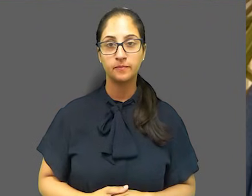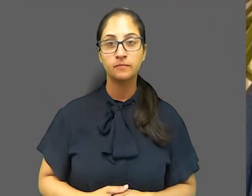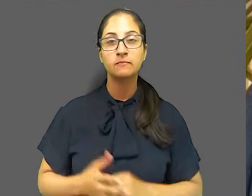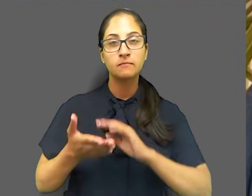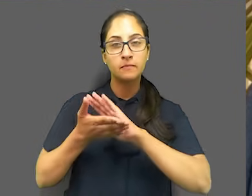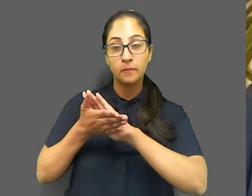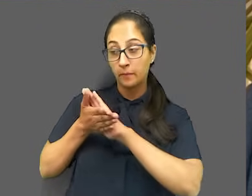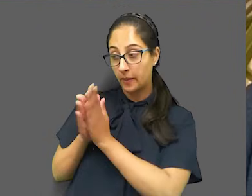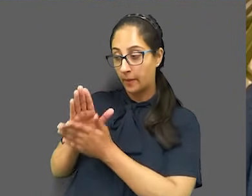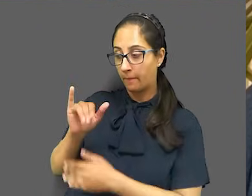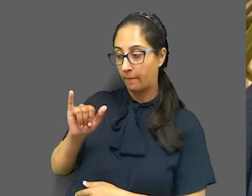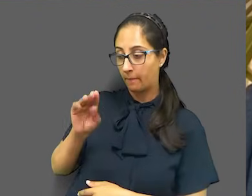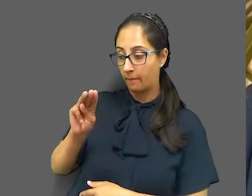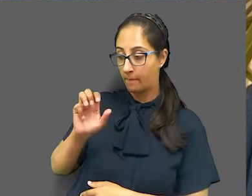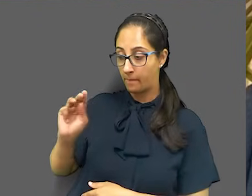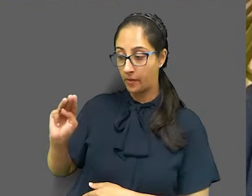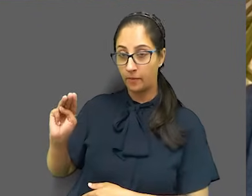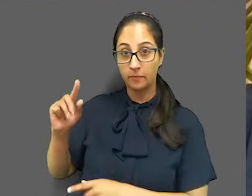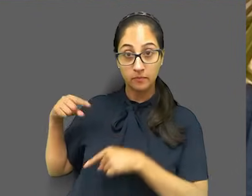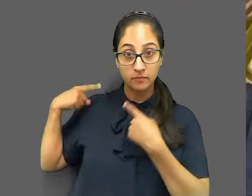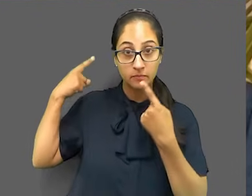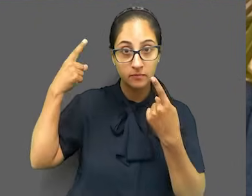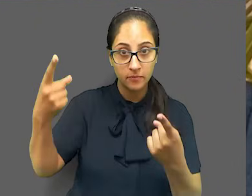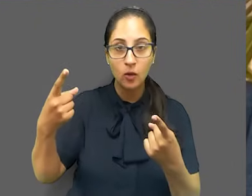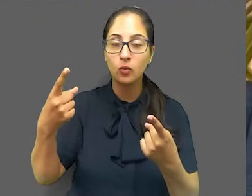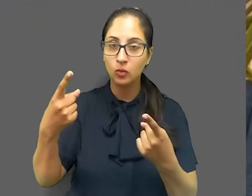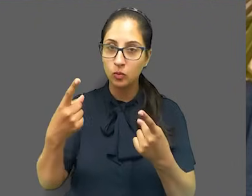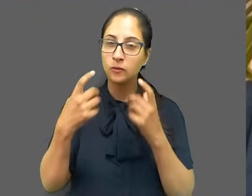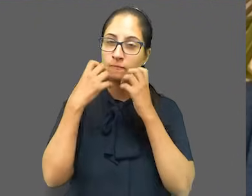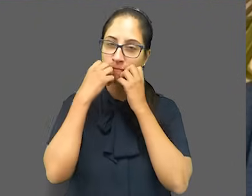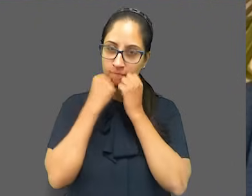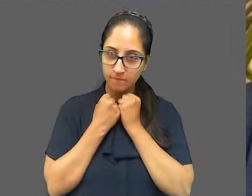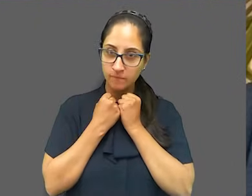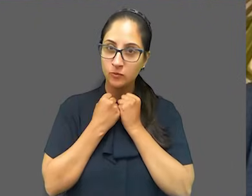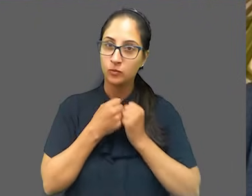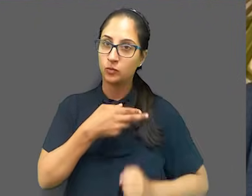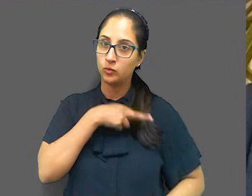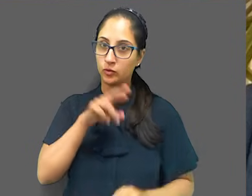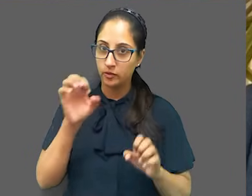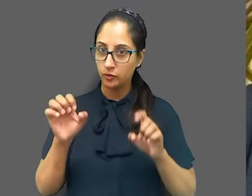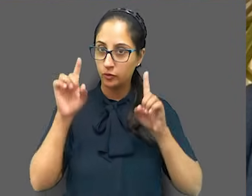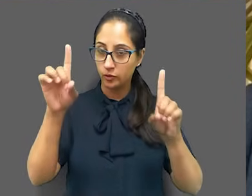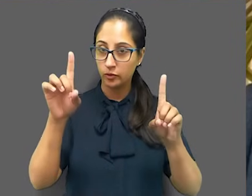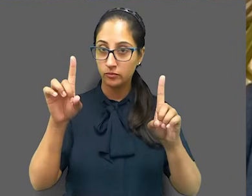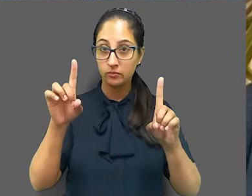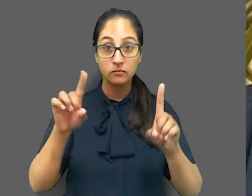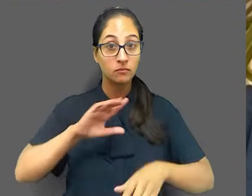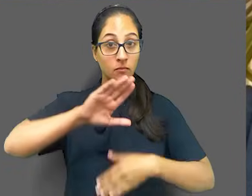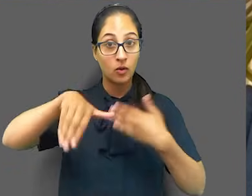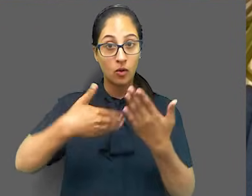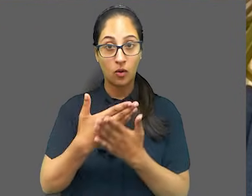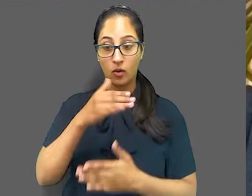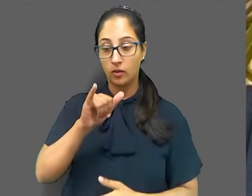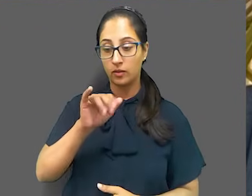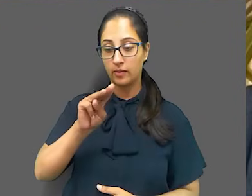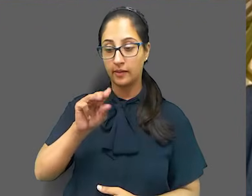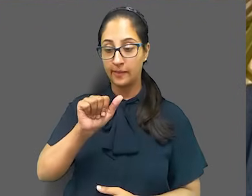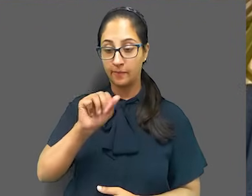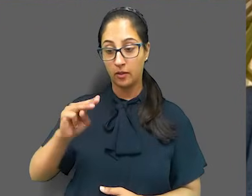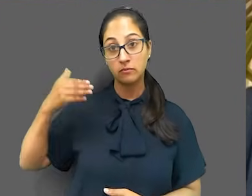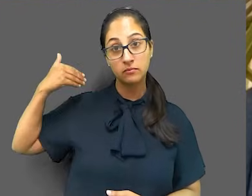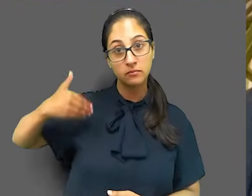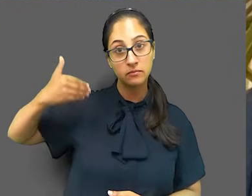work throughout his imamate. In fact, all our imams of the time throughout their history have